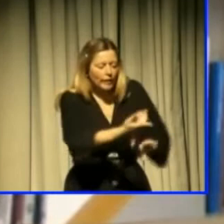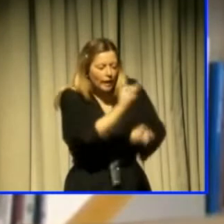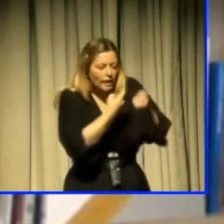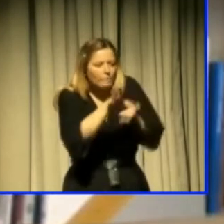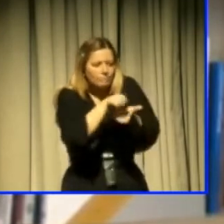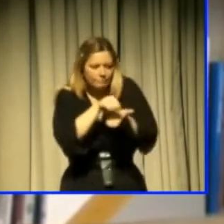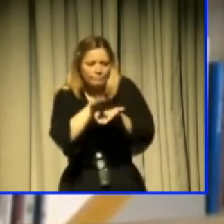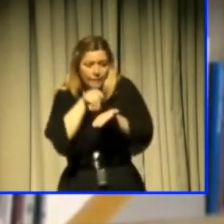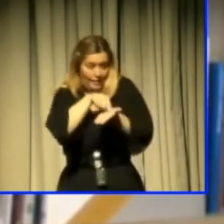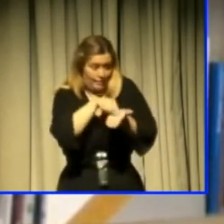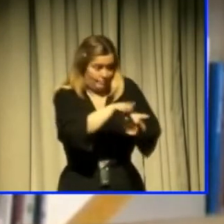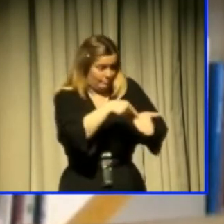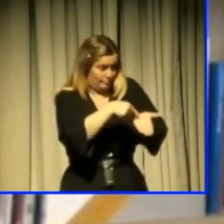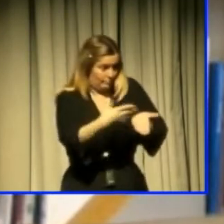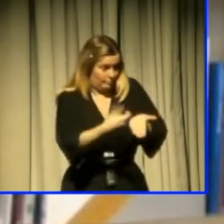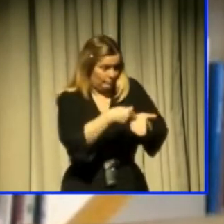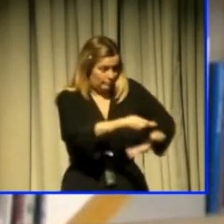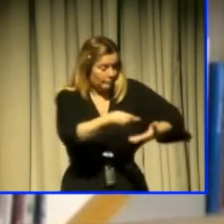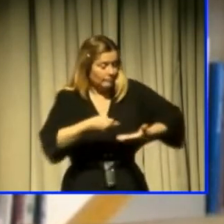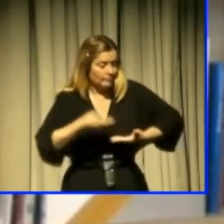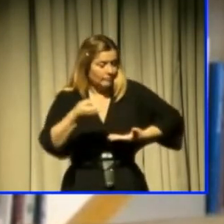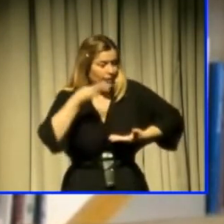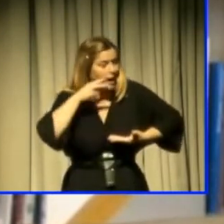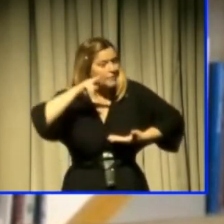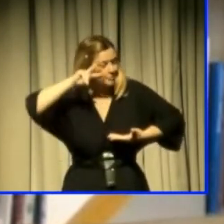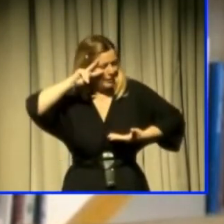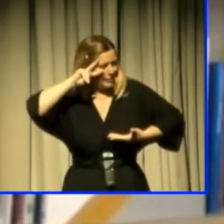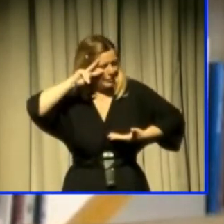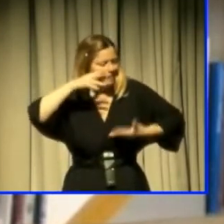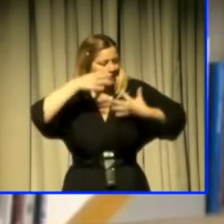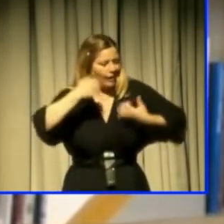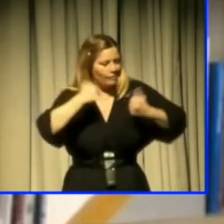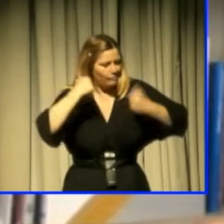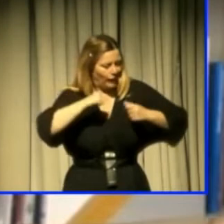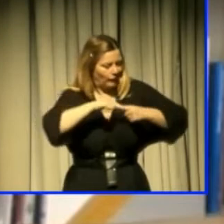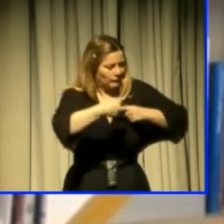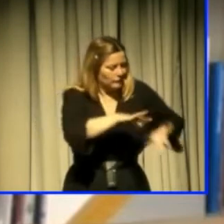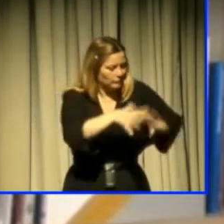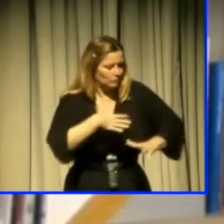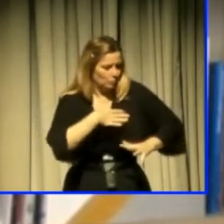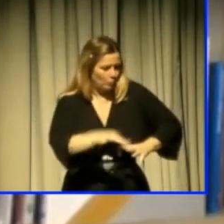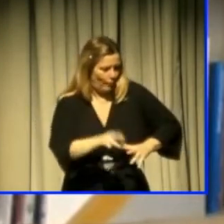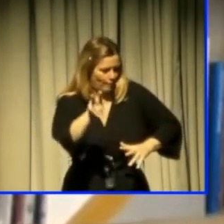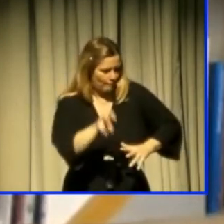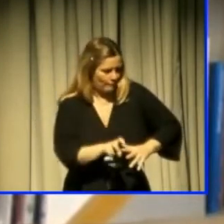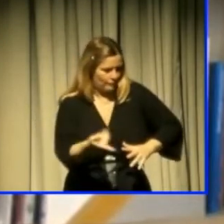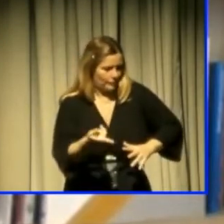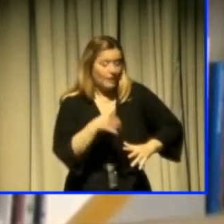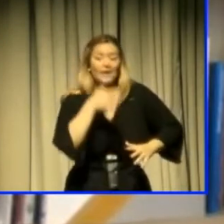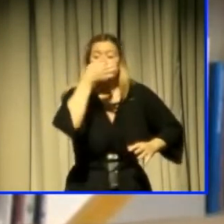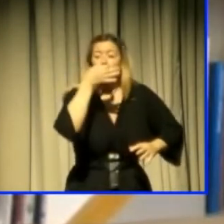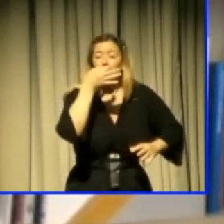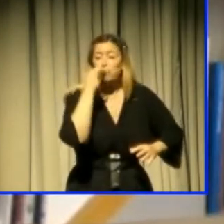more practical for your everyday life. If you, for instance, create a scan plan. A scan plan is that you would say,